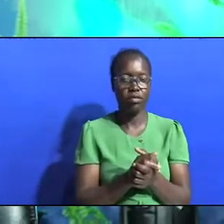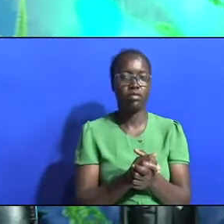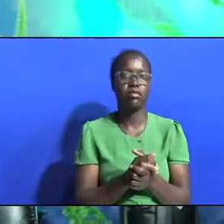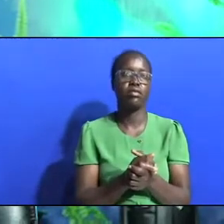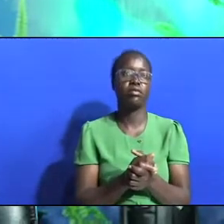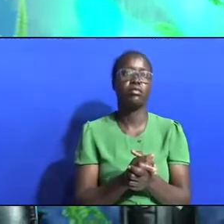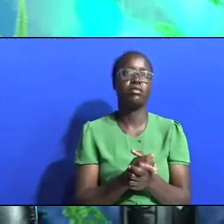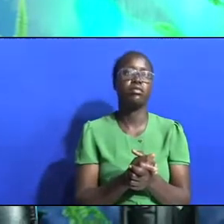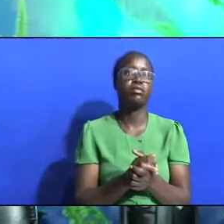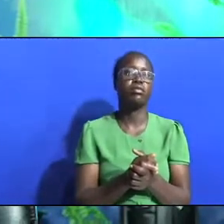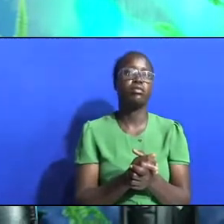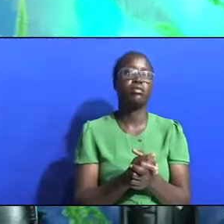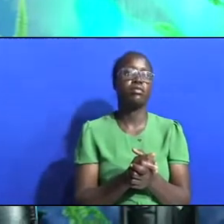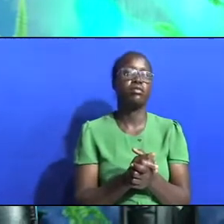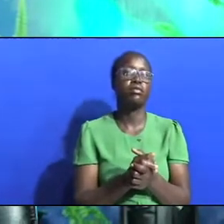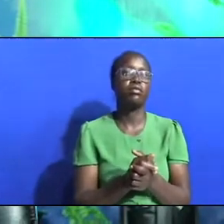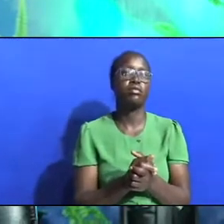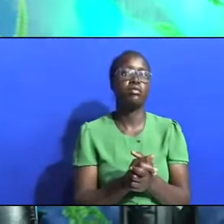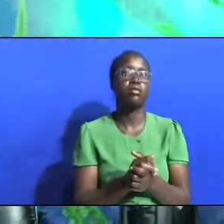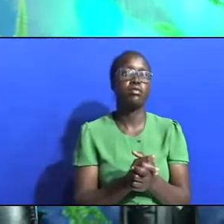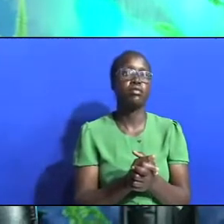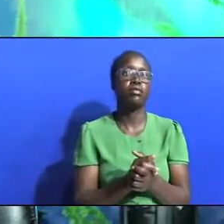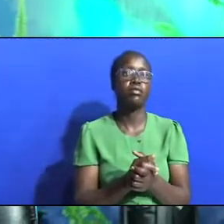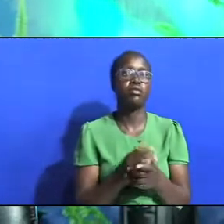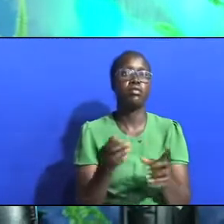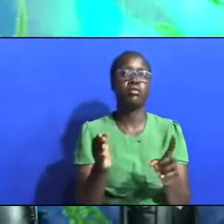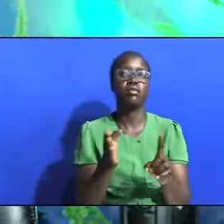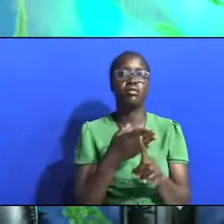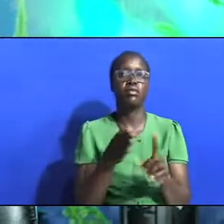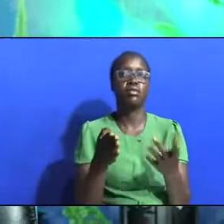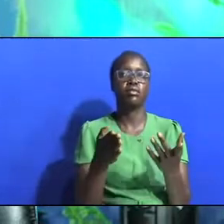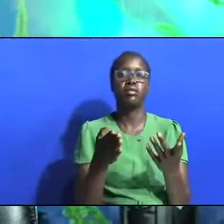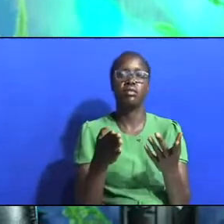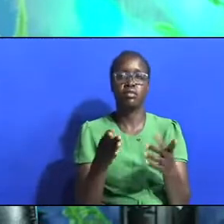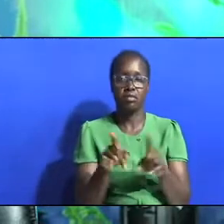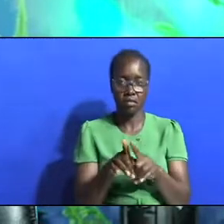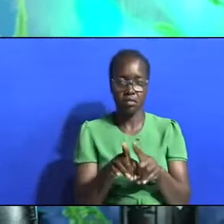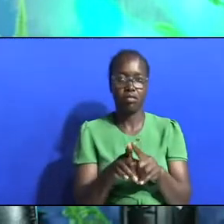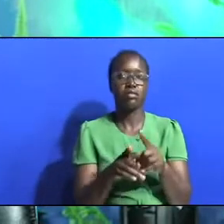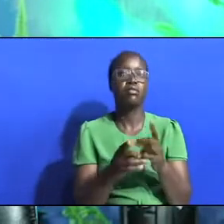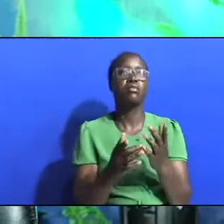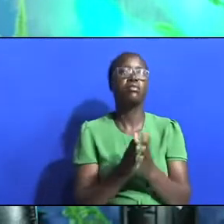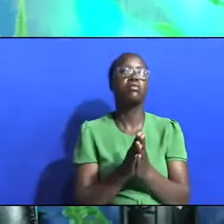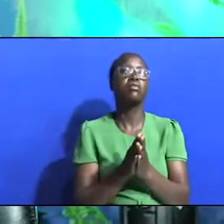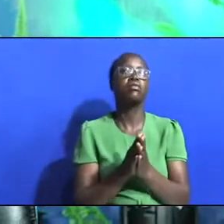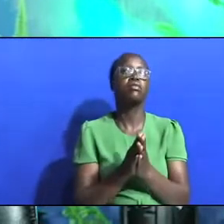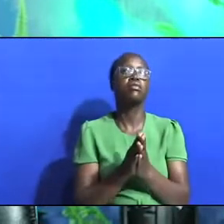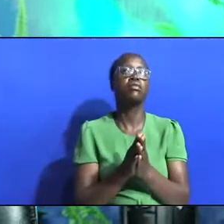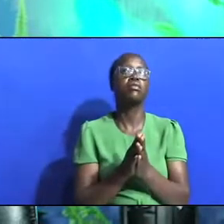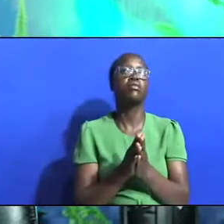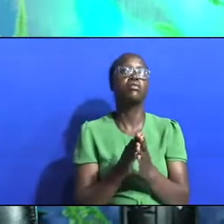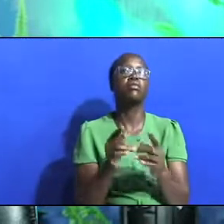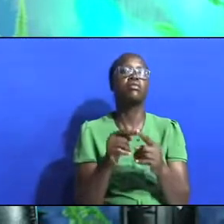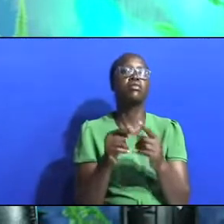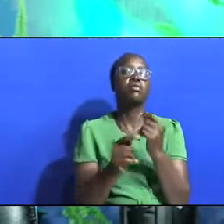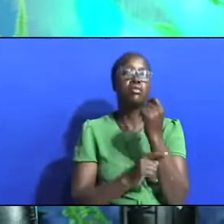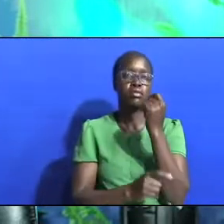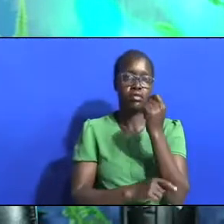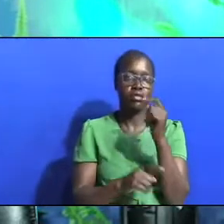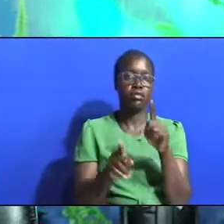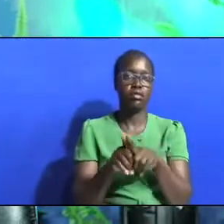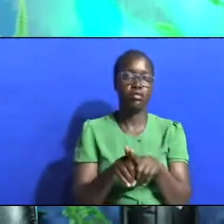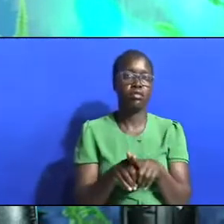by the devil? Yeah, to be tricked means to be tempted. Older children, to be tricked means to be